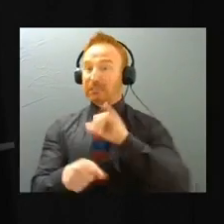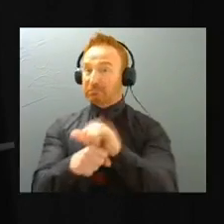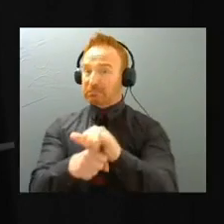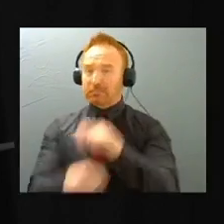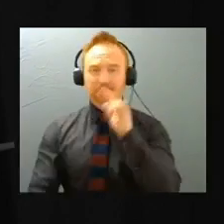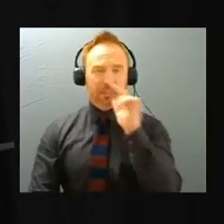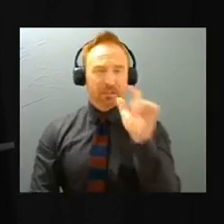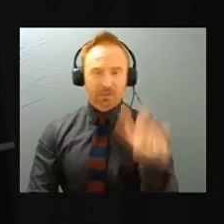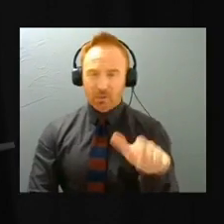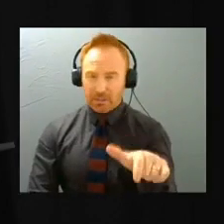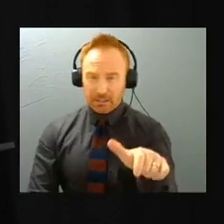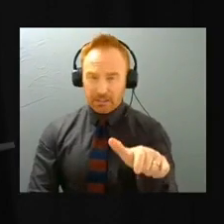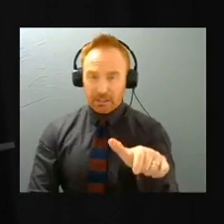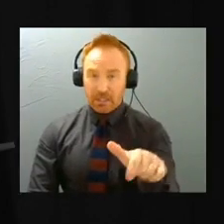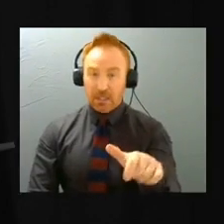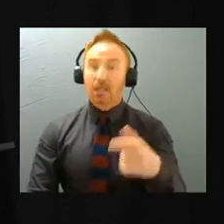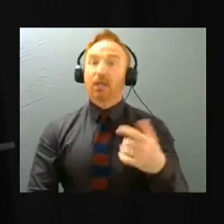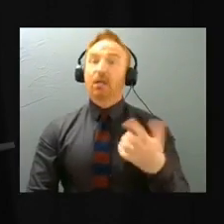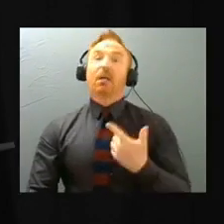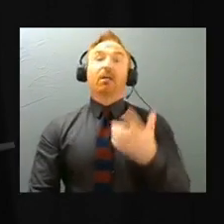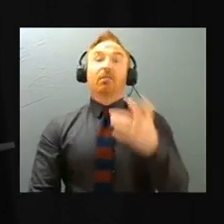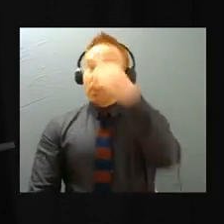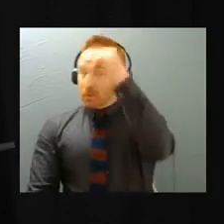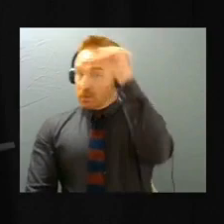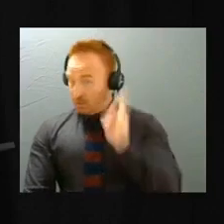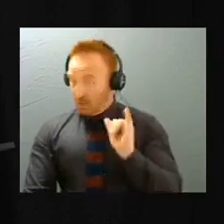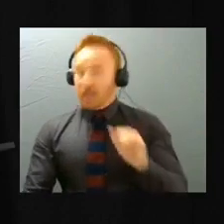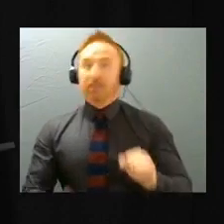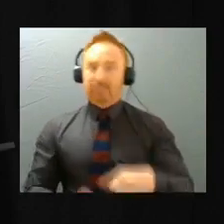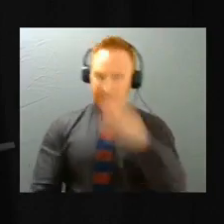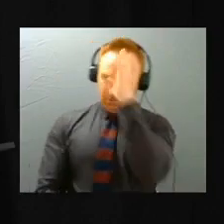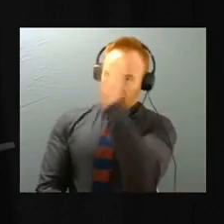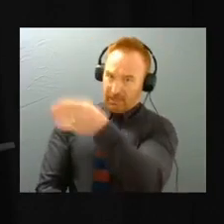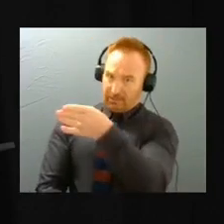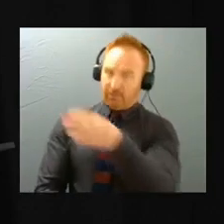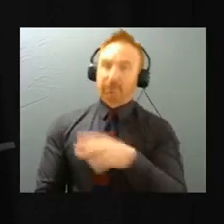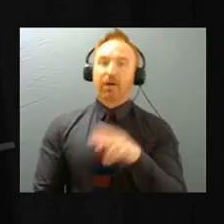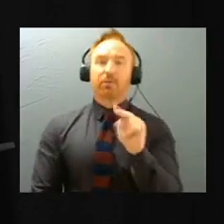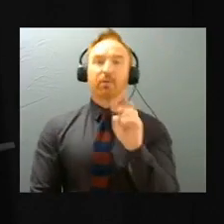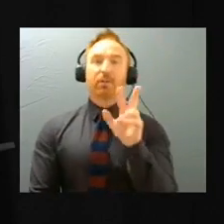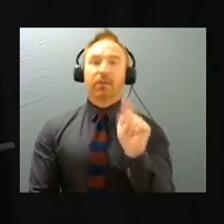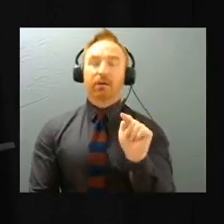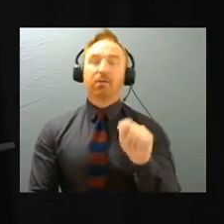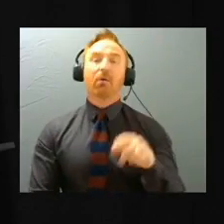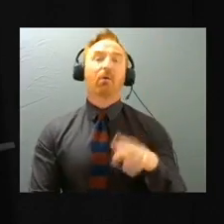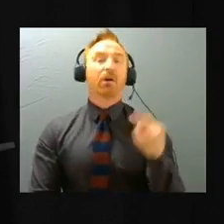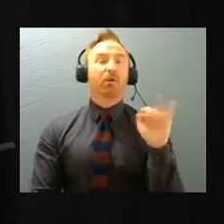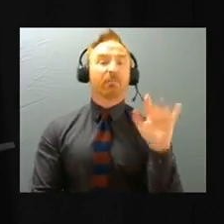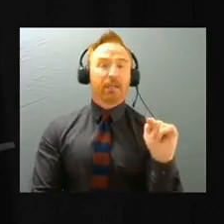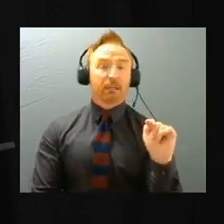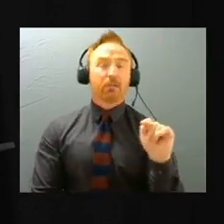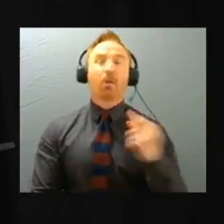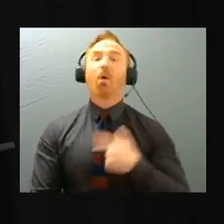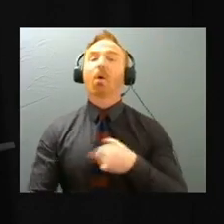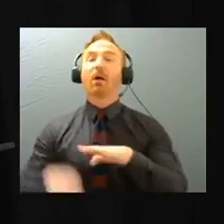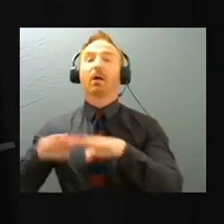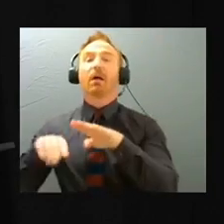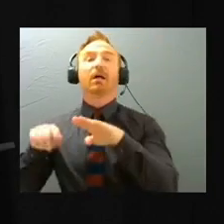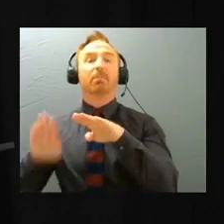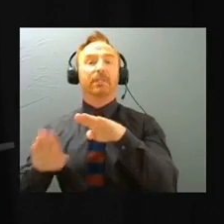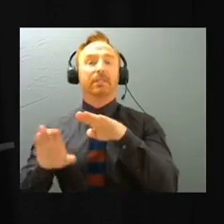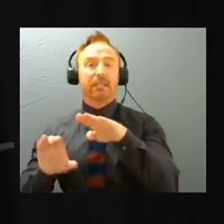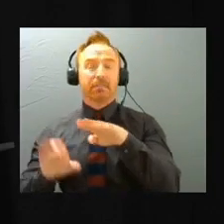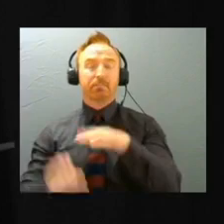they traveled directly to the Yukon from one of the territories or through British Columbia. Additionally, residents from other